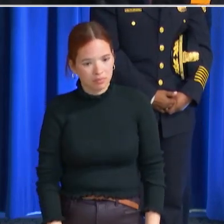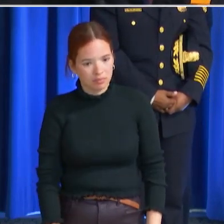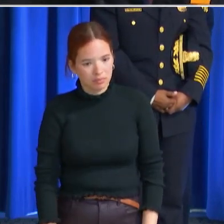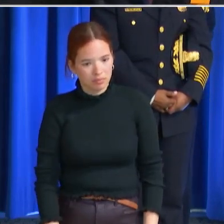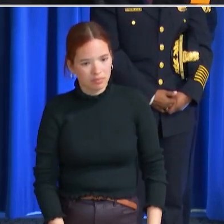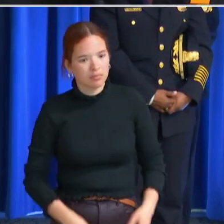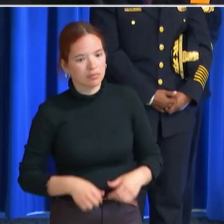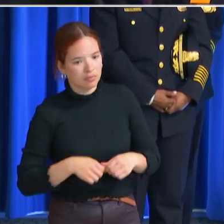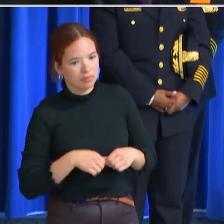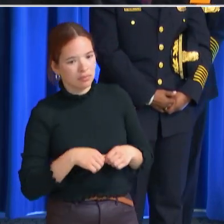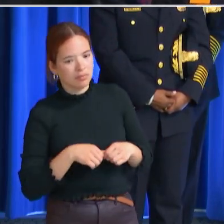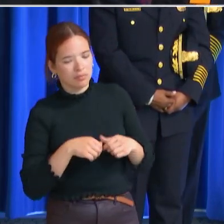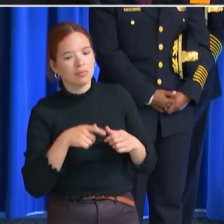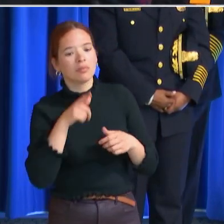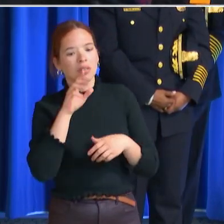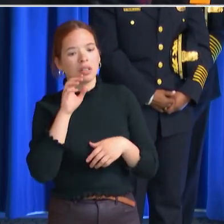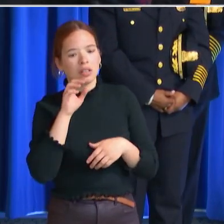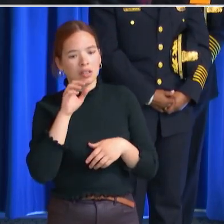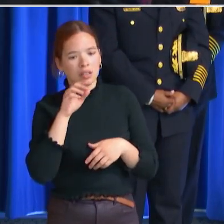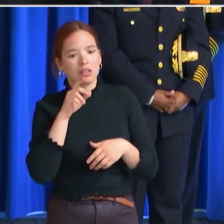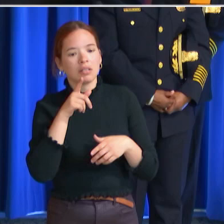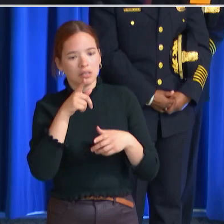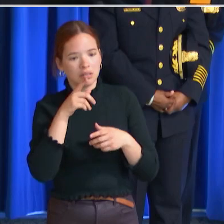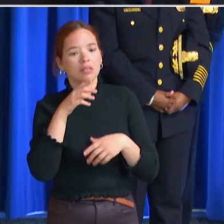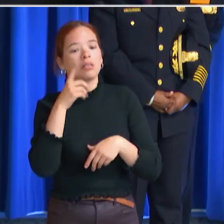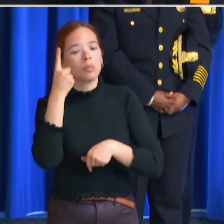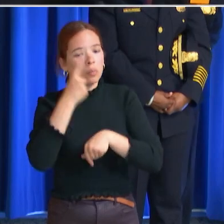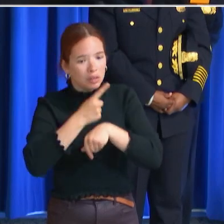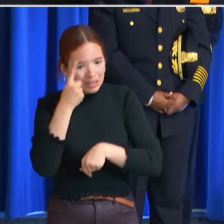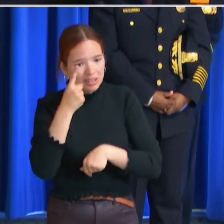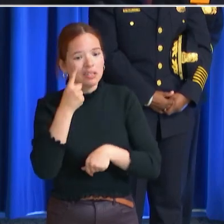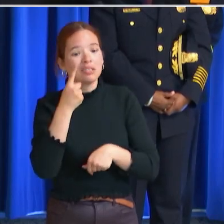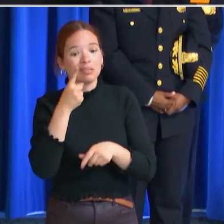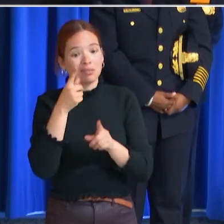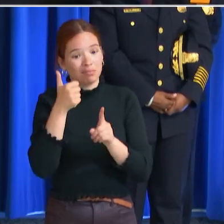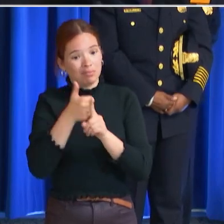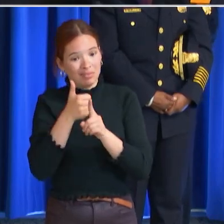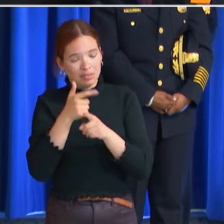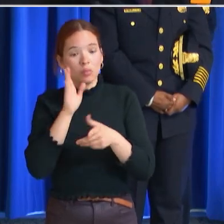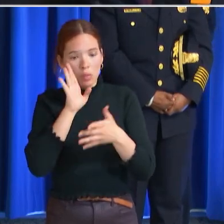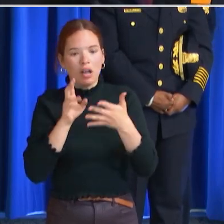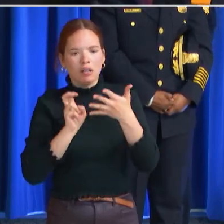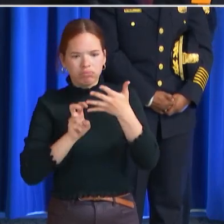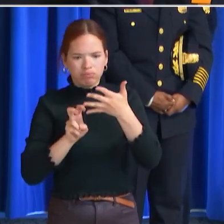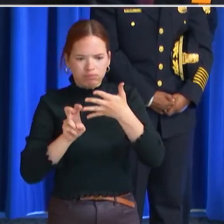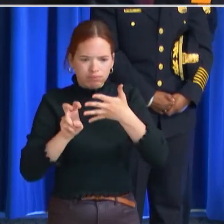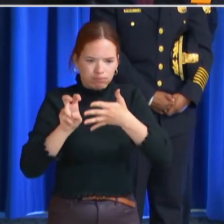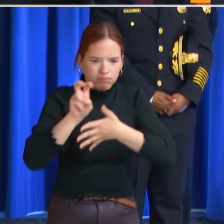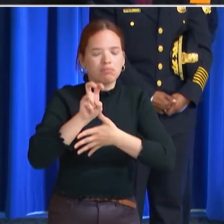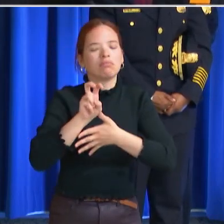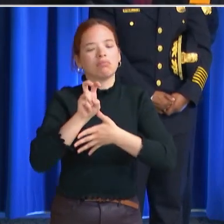who might one day rise to the rank of being the chief of police. Having said that,